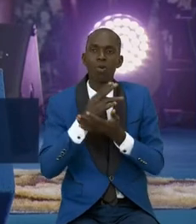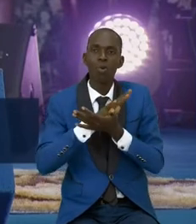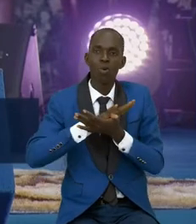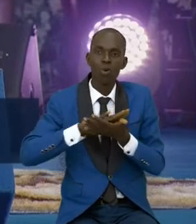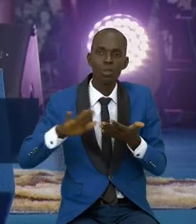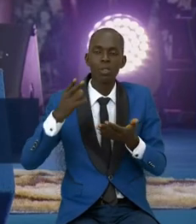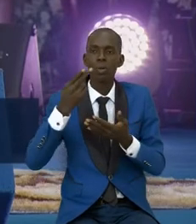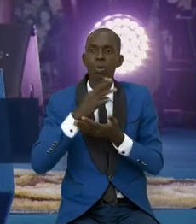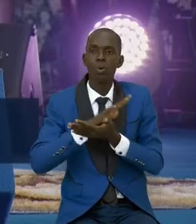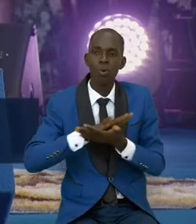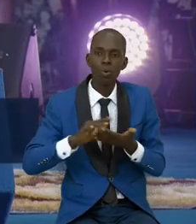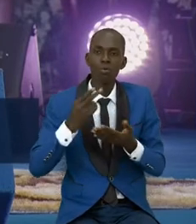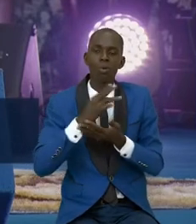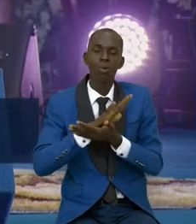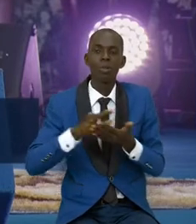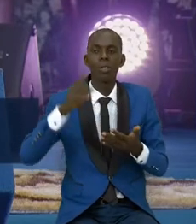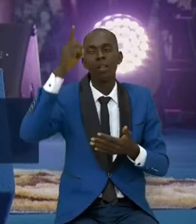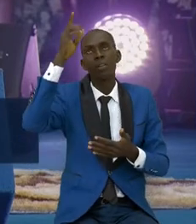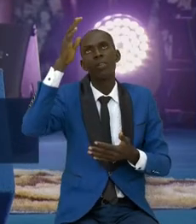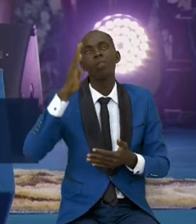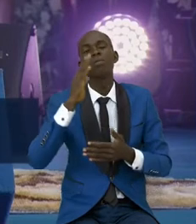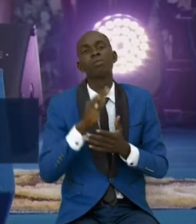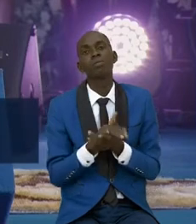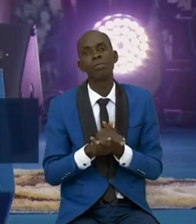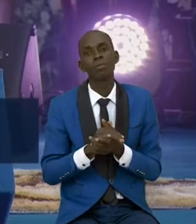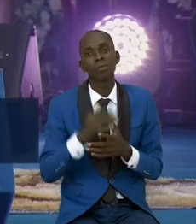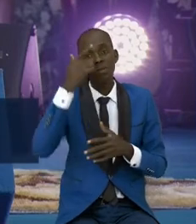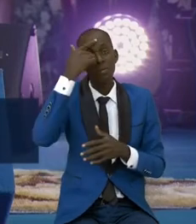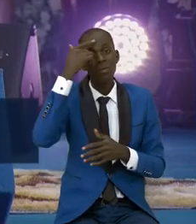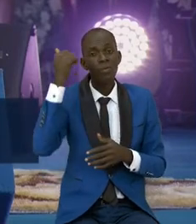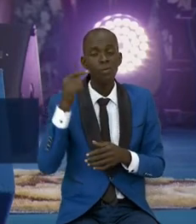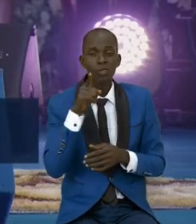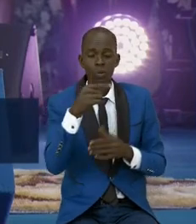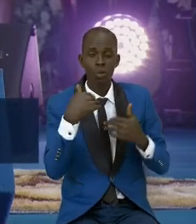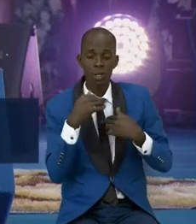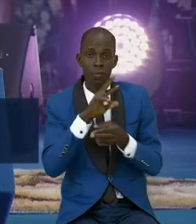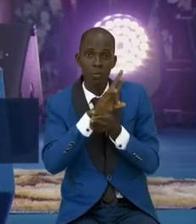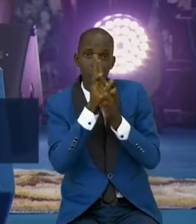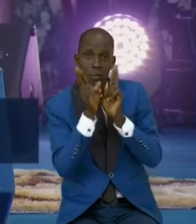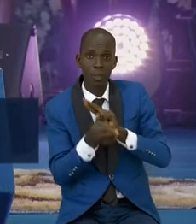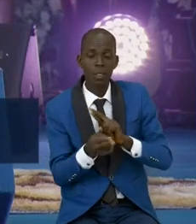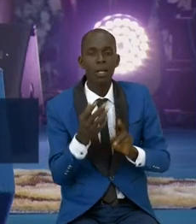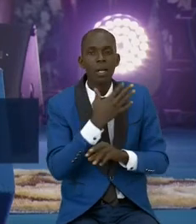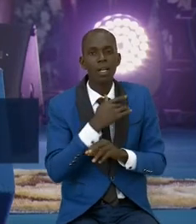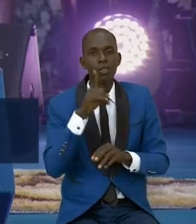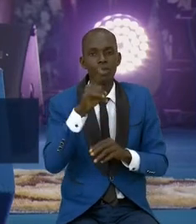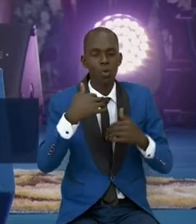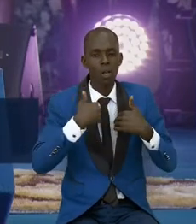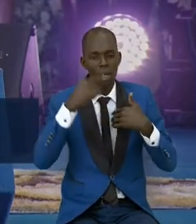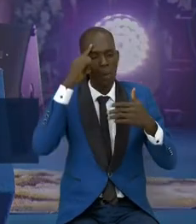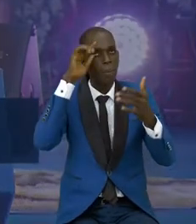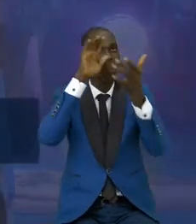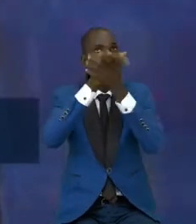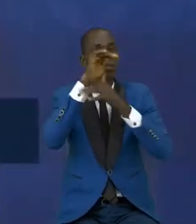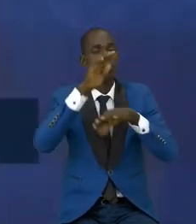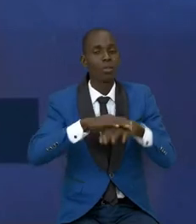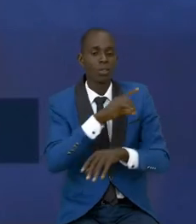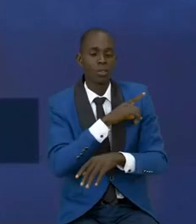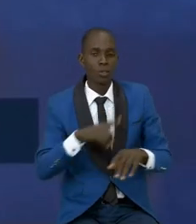holy, holy God. Because you have repented and you believe on the Lord Jesus,